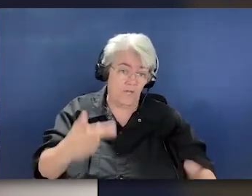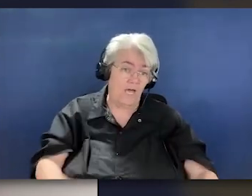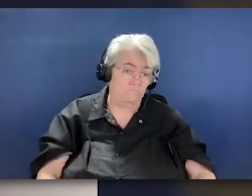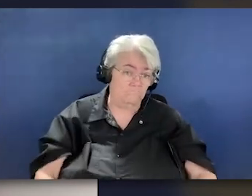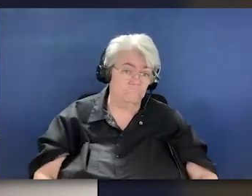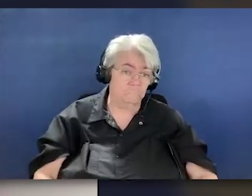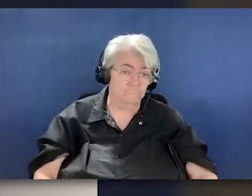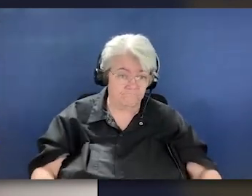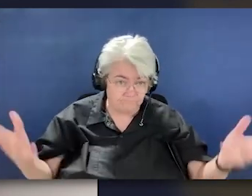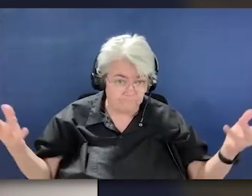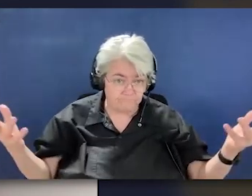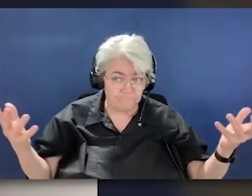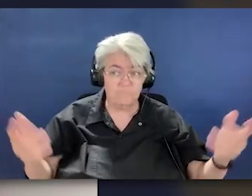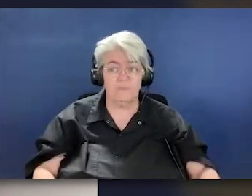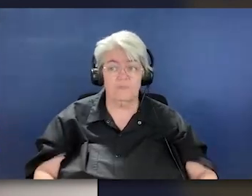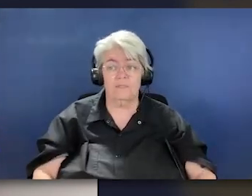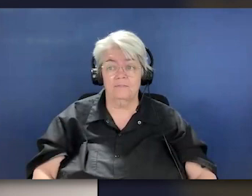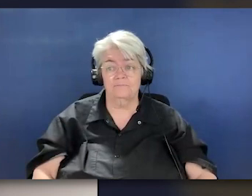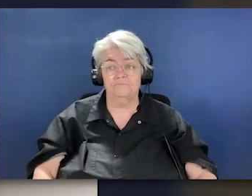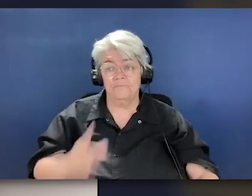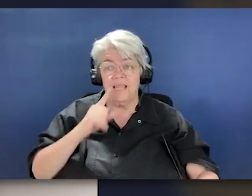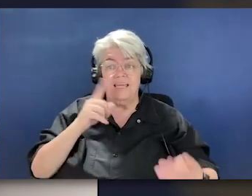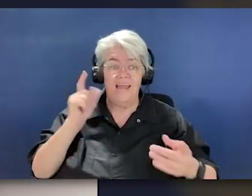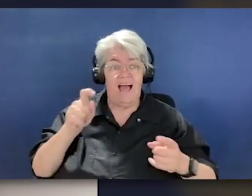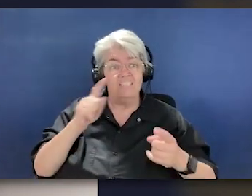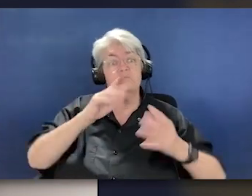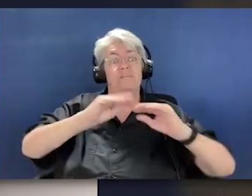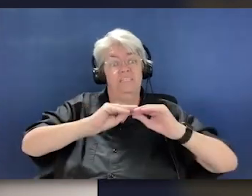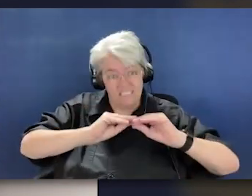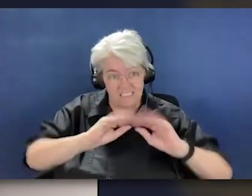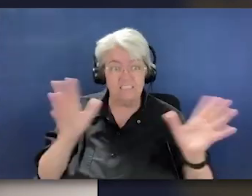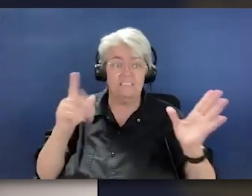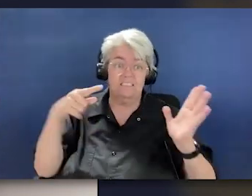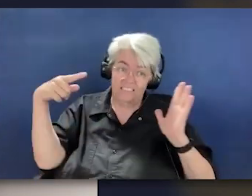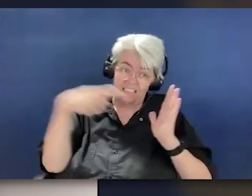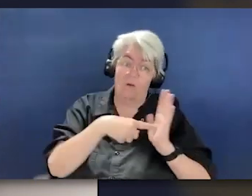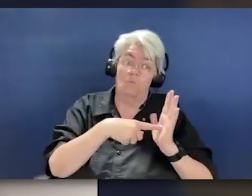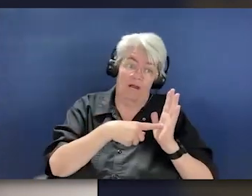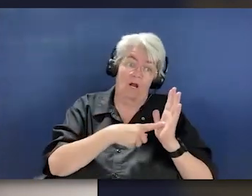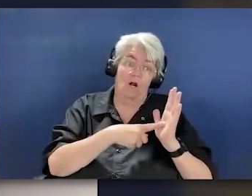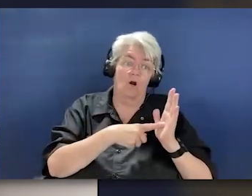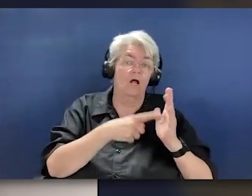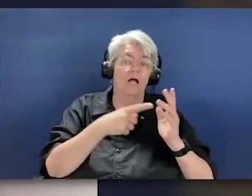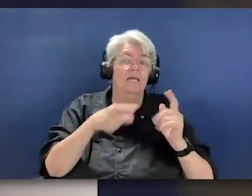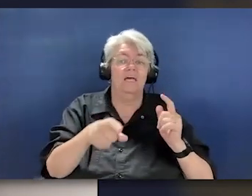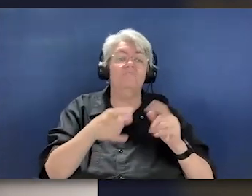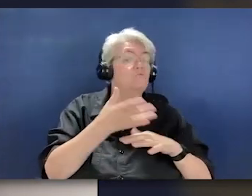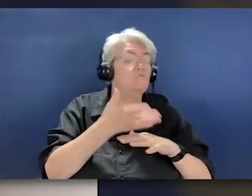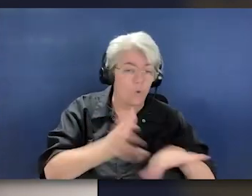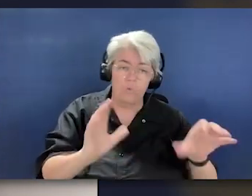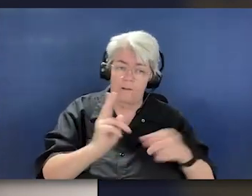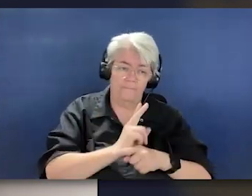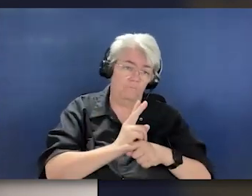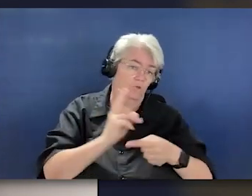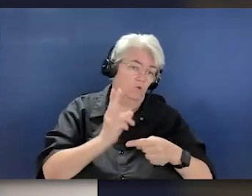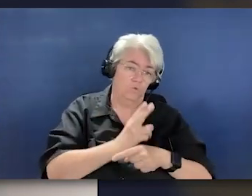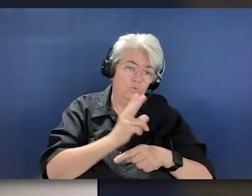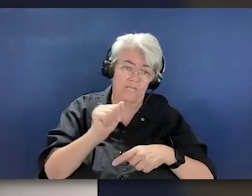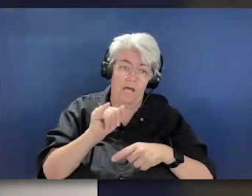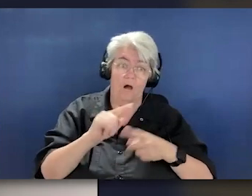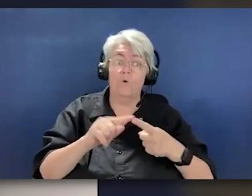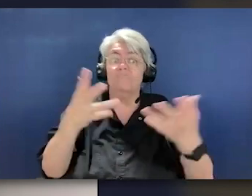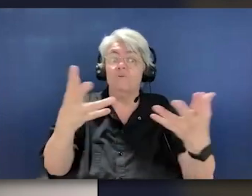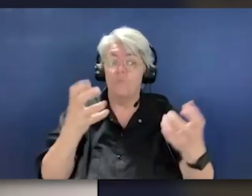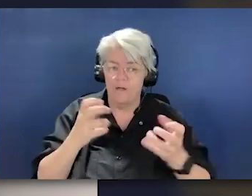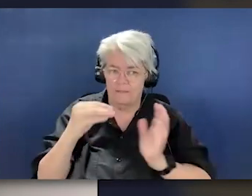you, you know, somewhere it's got to be explicit on your assignment instructions or something, if you don't want people to use it, or if you want them to